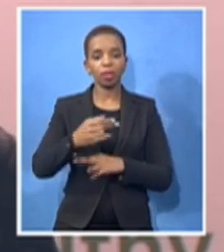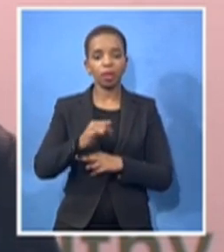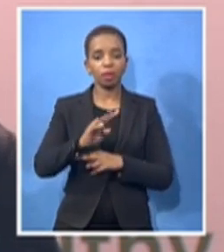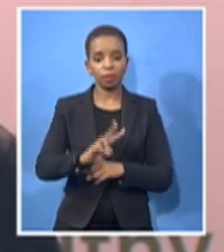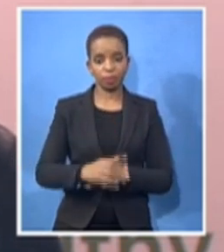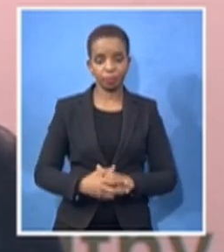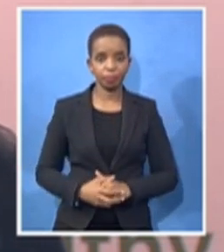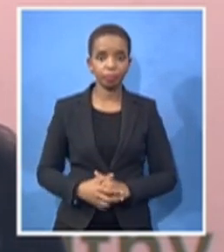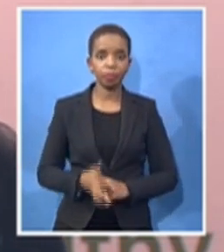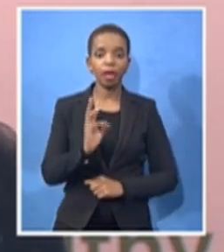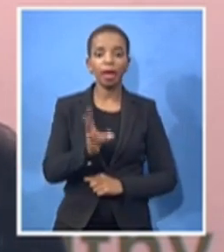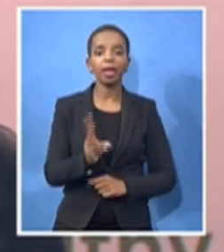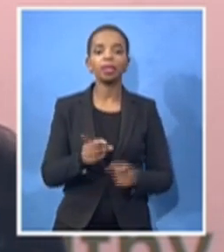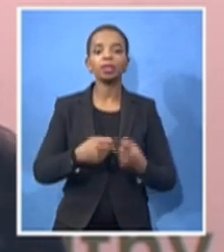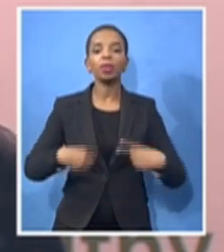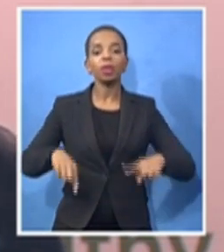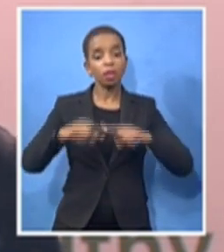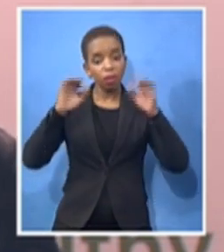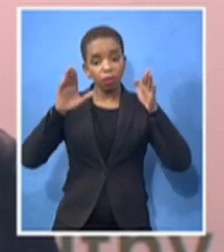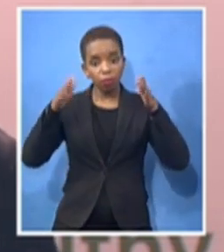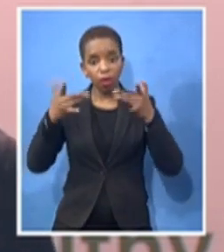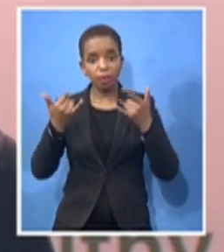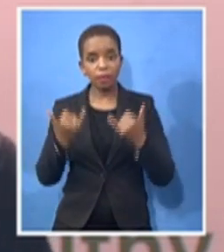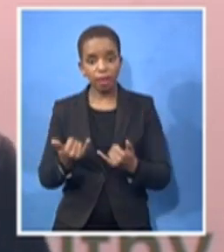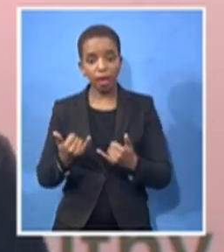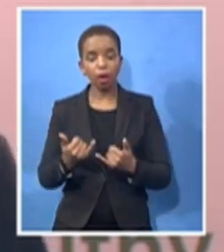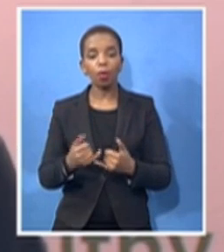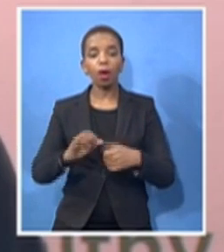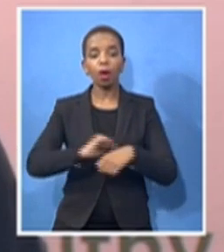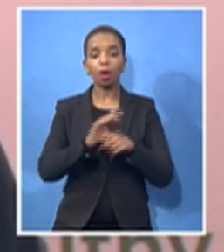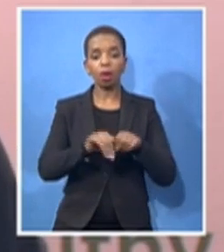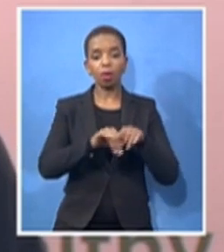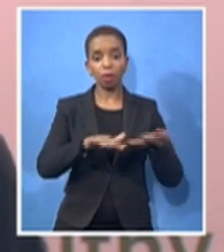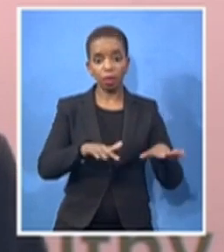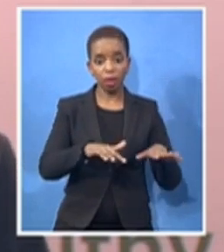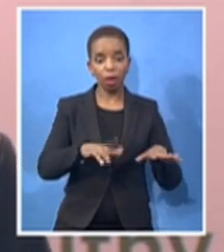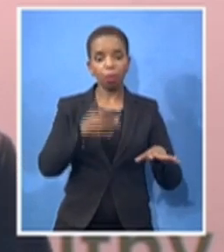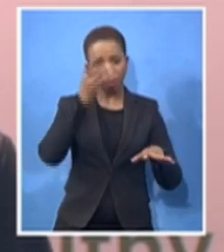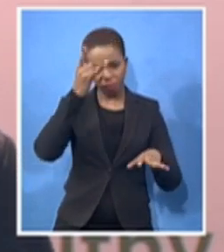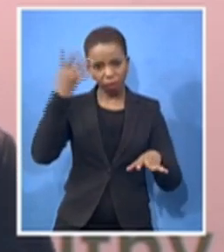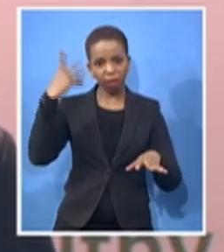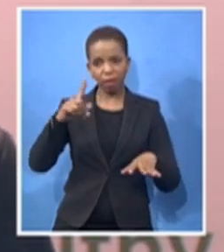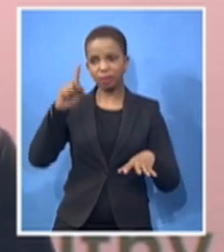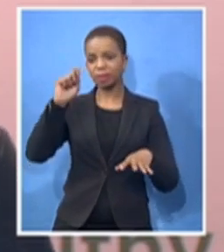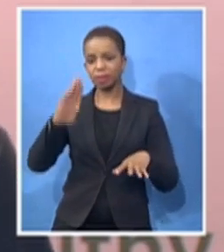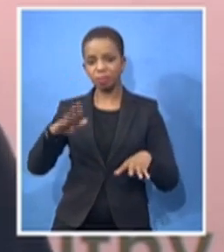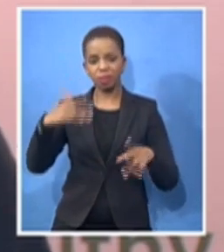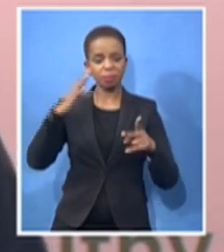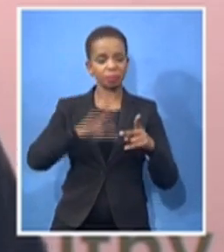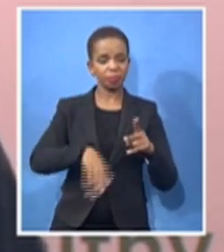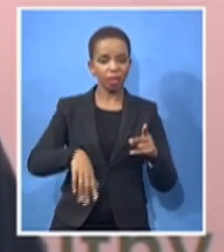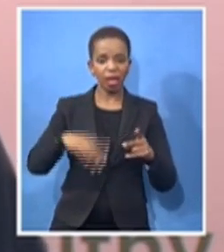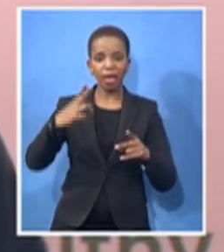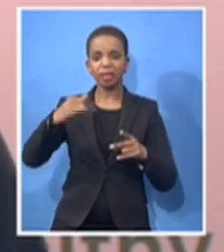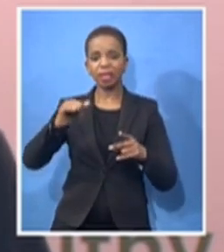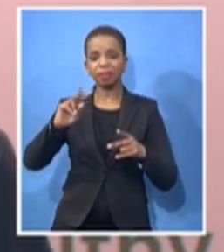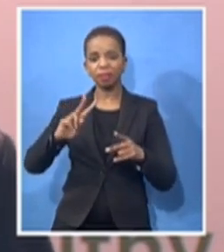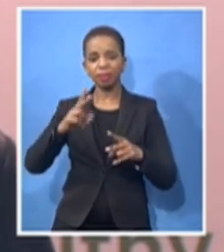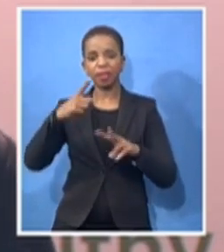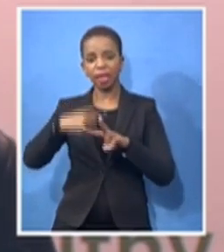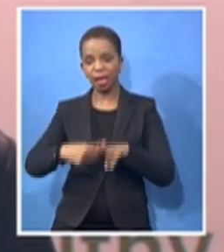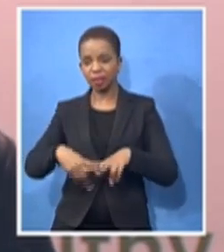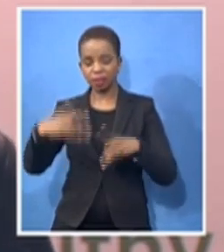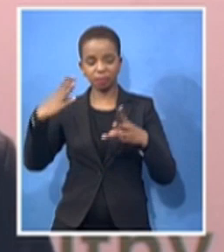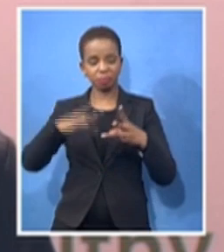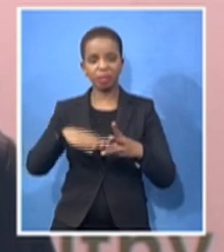about HIV and AIDS and TB and non-communicable diseases, we want to say to them that is not the case. We still